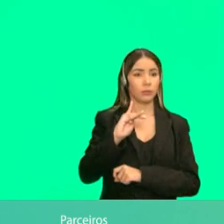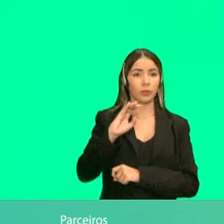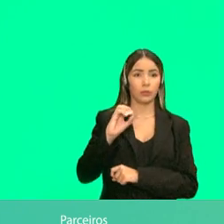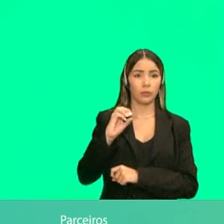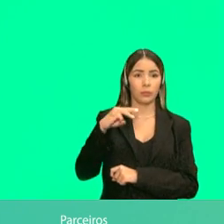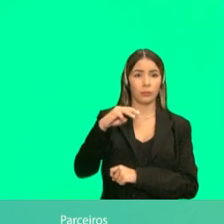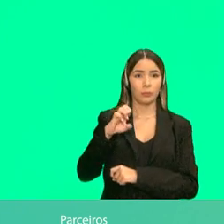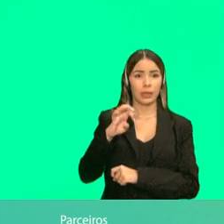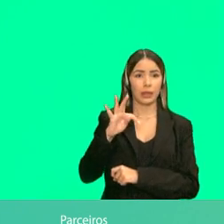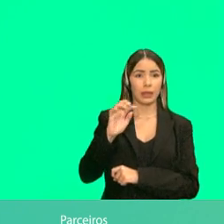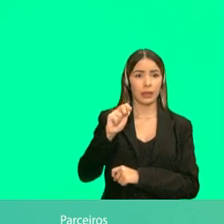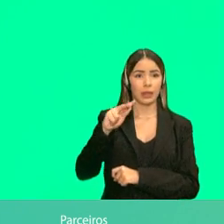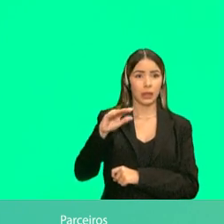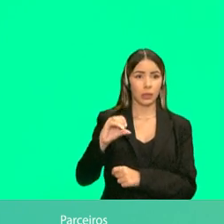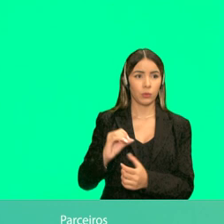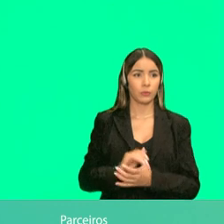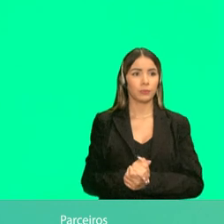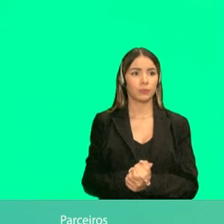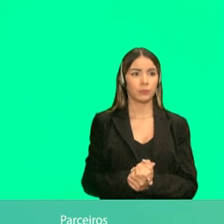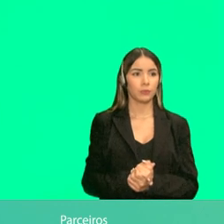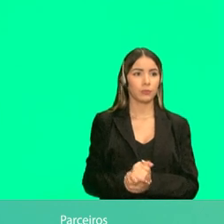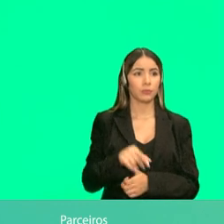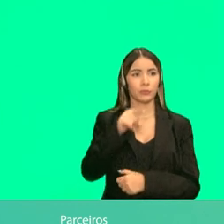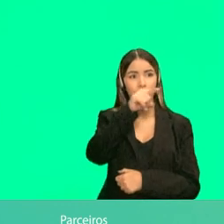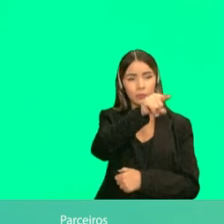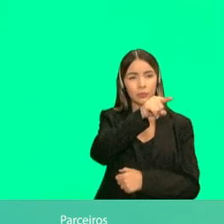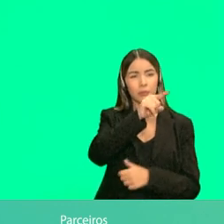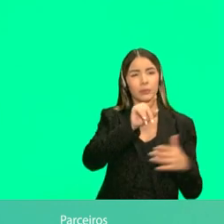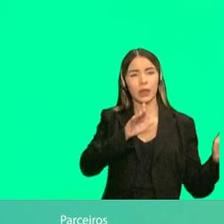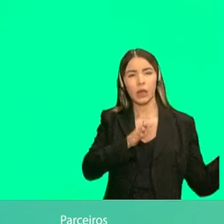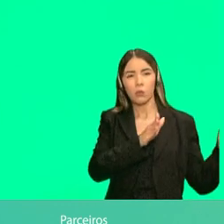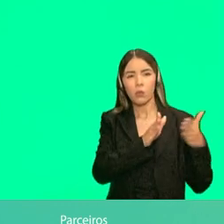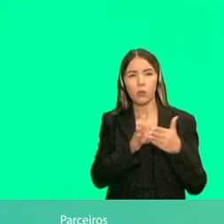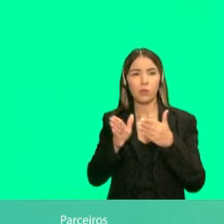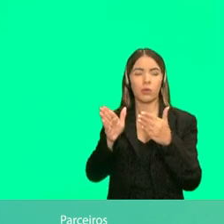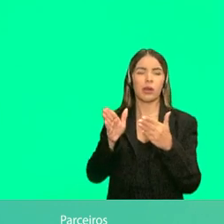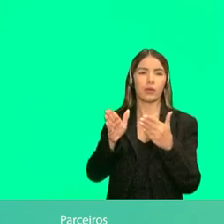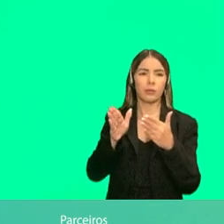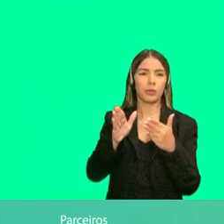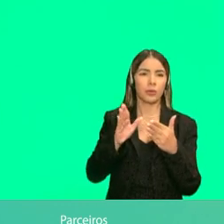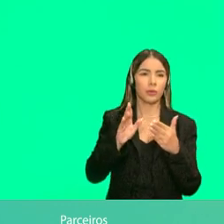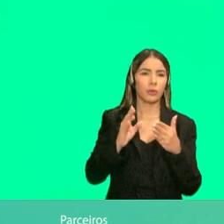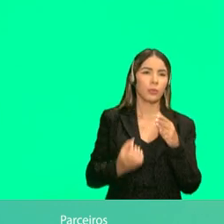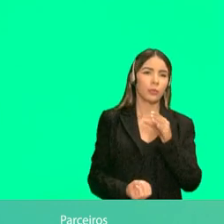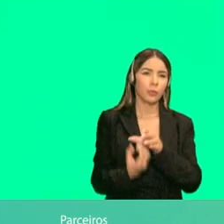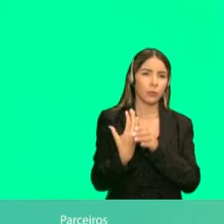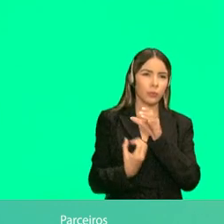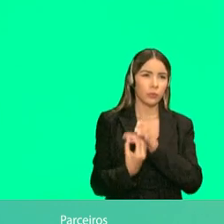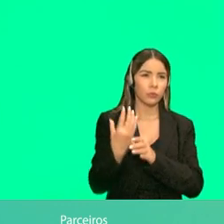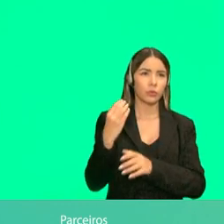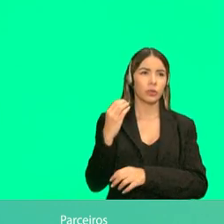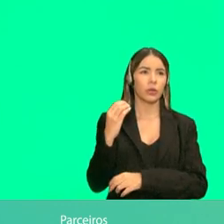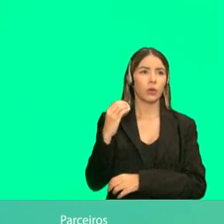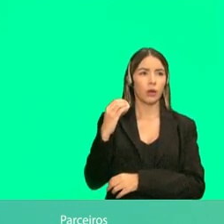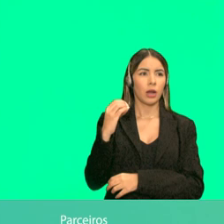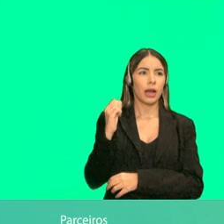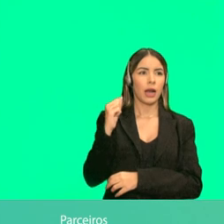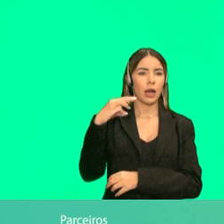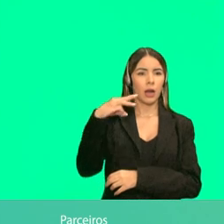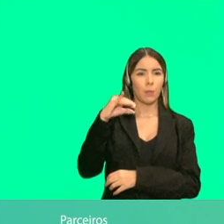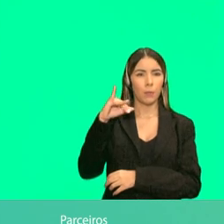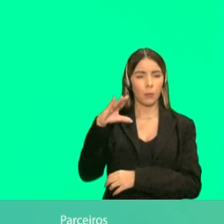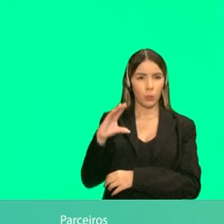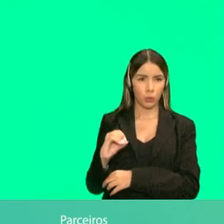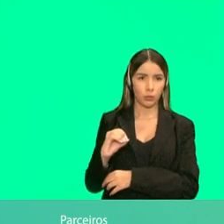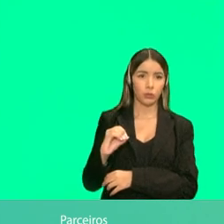route is the natural gas with the carbon storage in